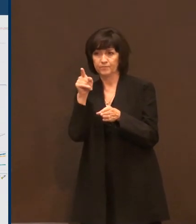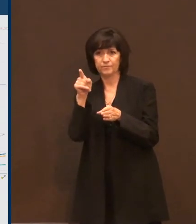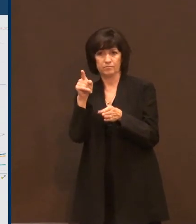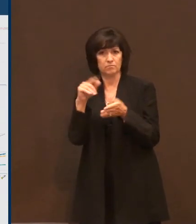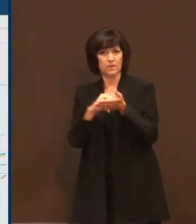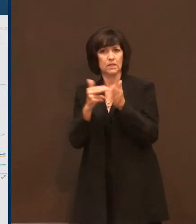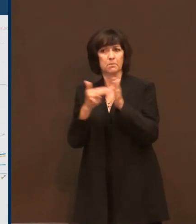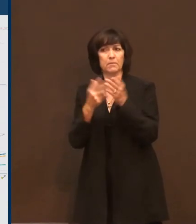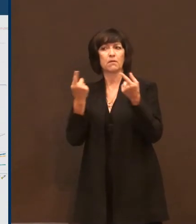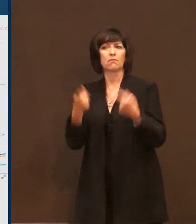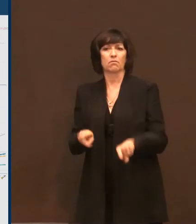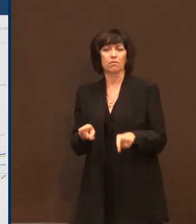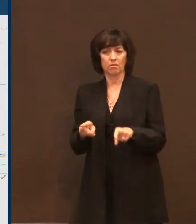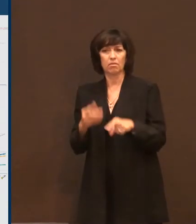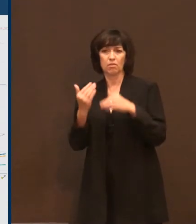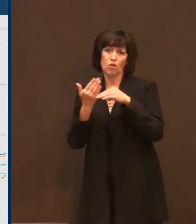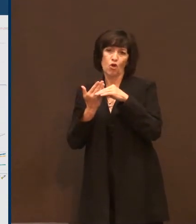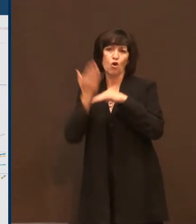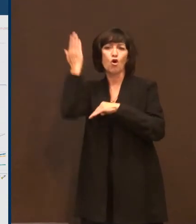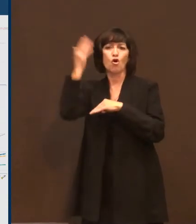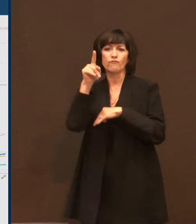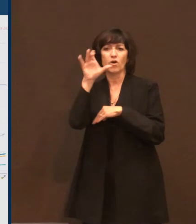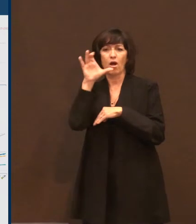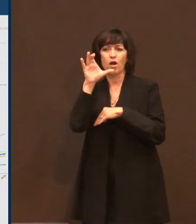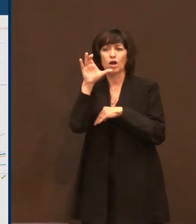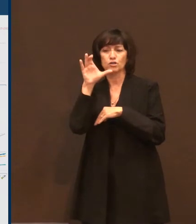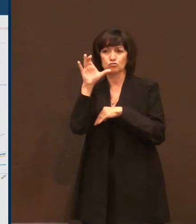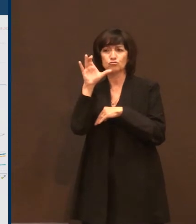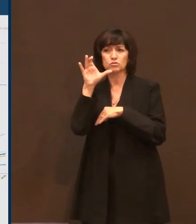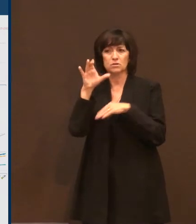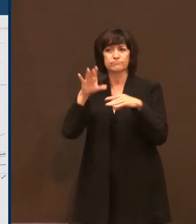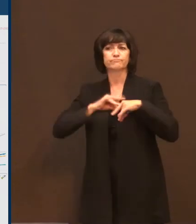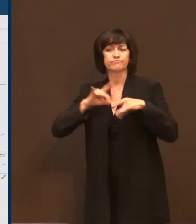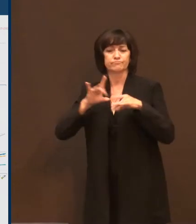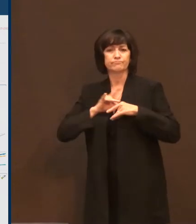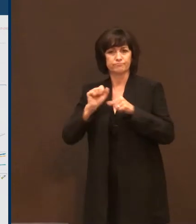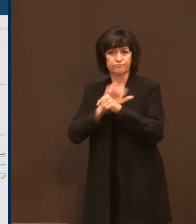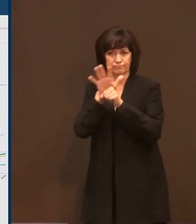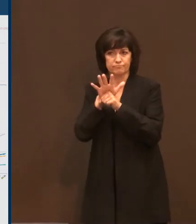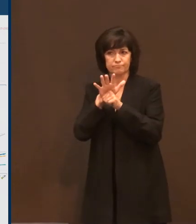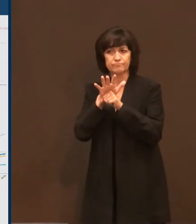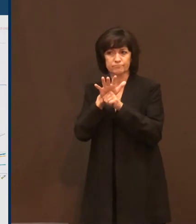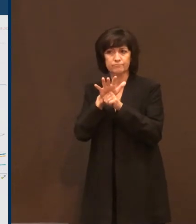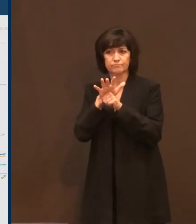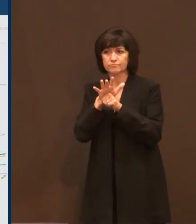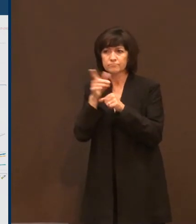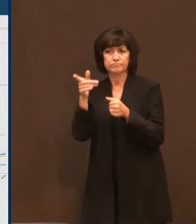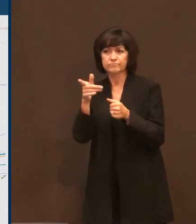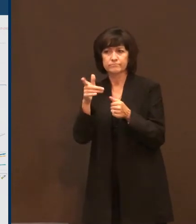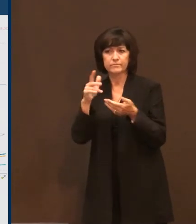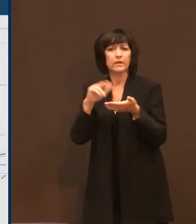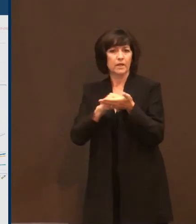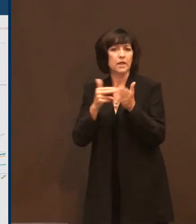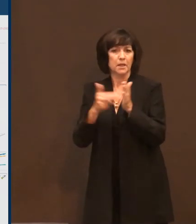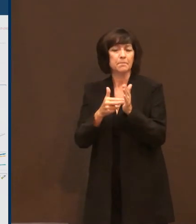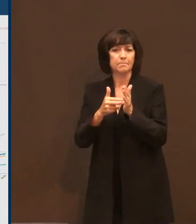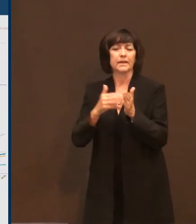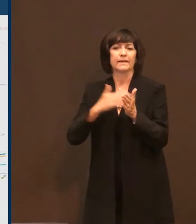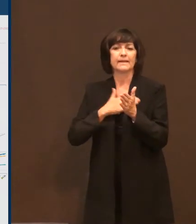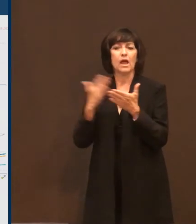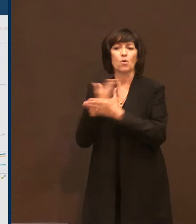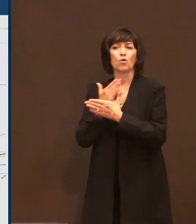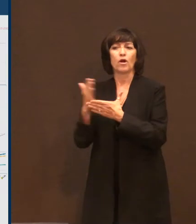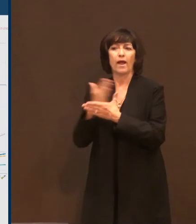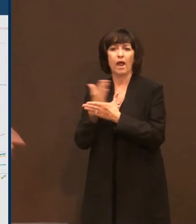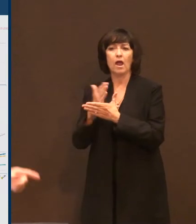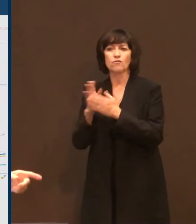cases per day, which push us above the criteria. That makes no sense. And we're better